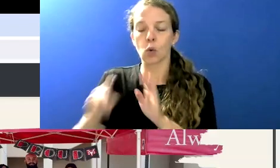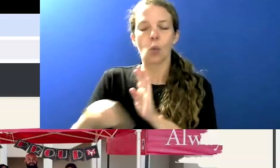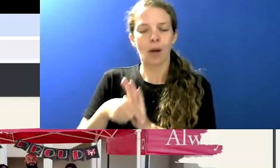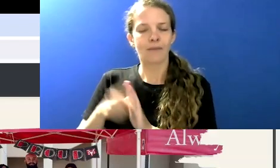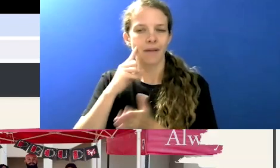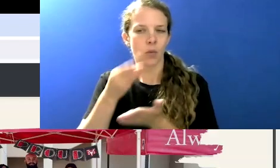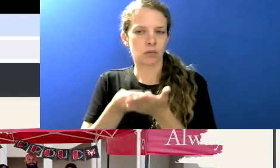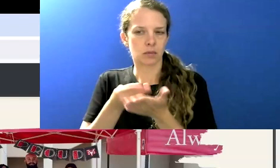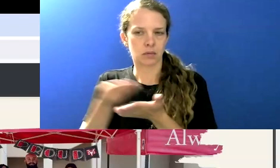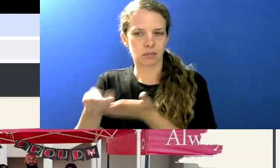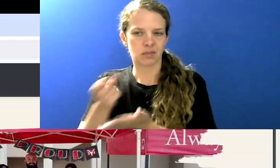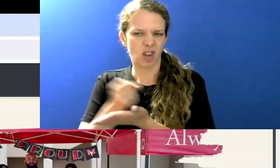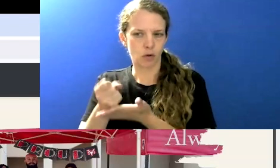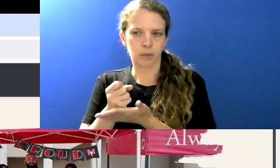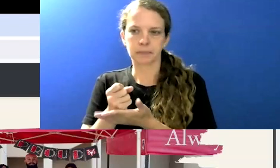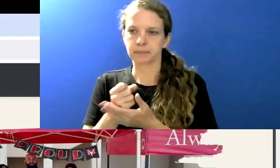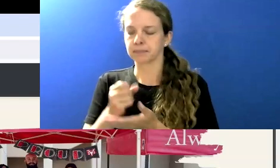scholarship.